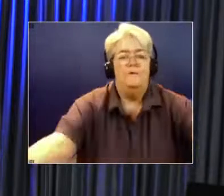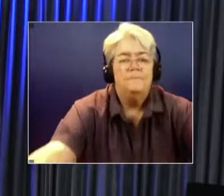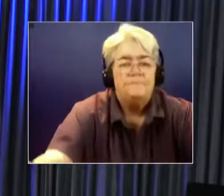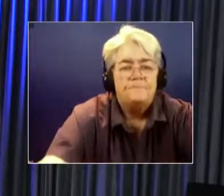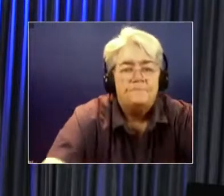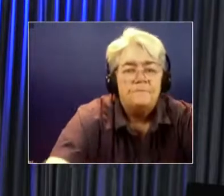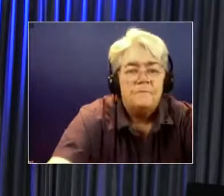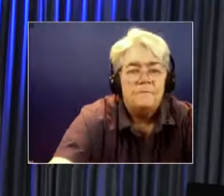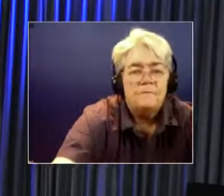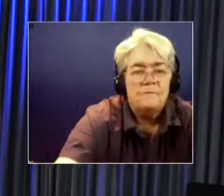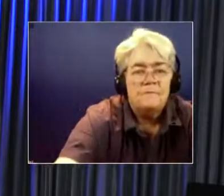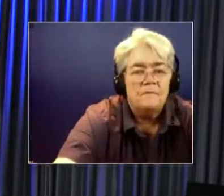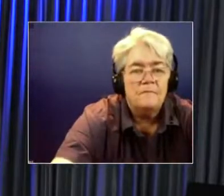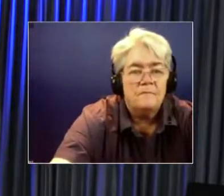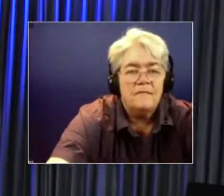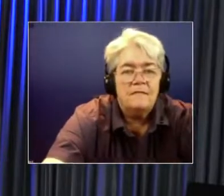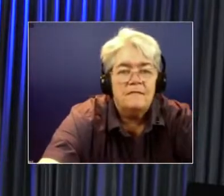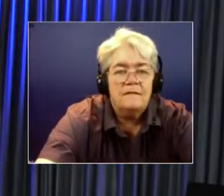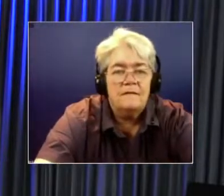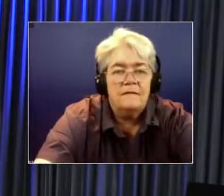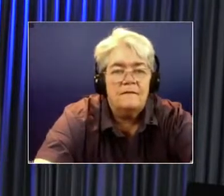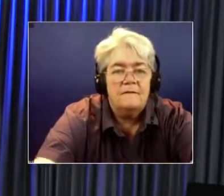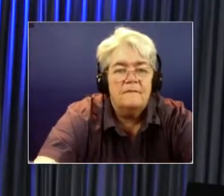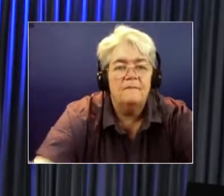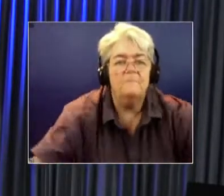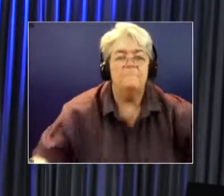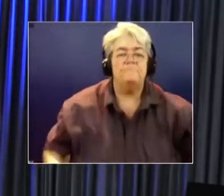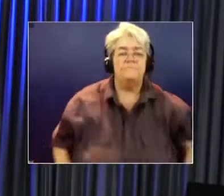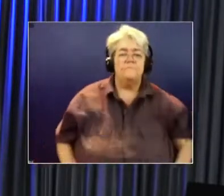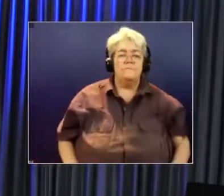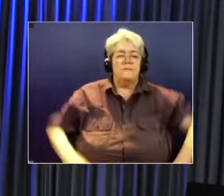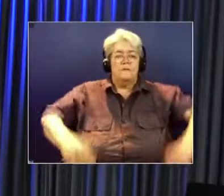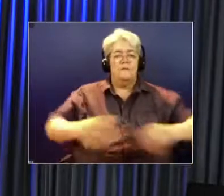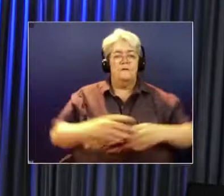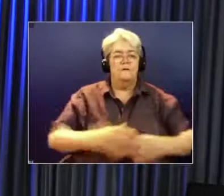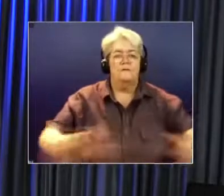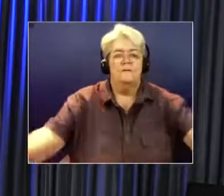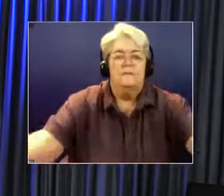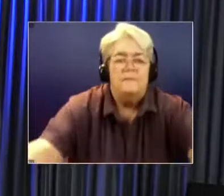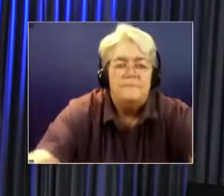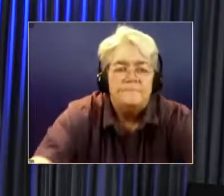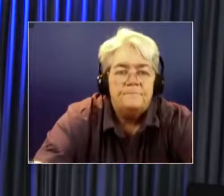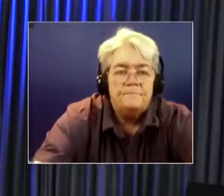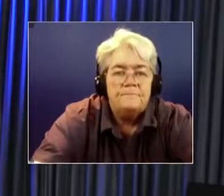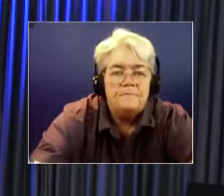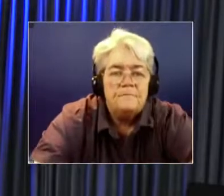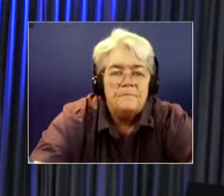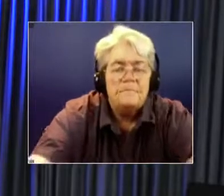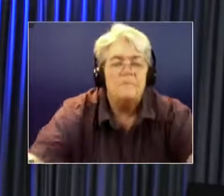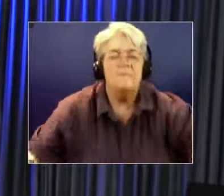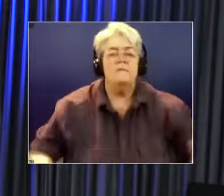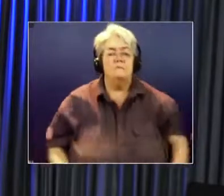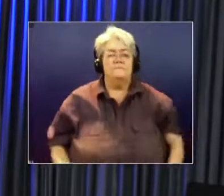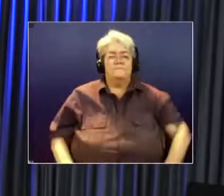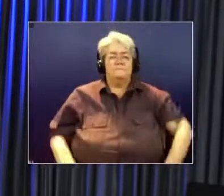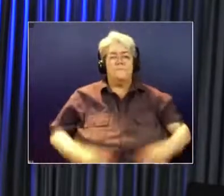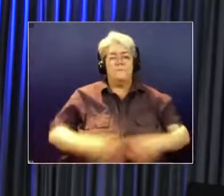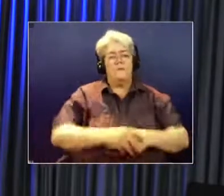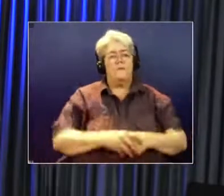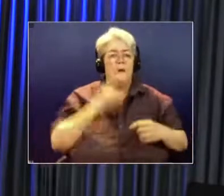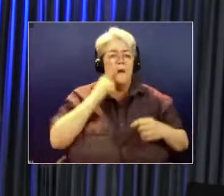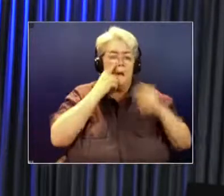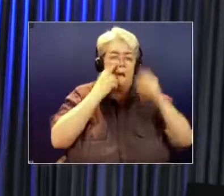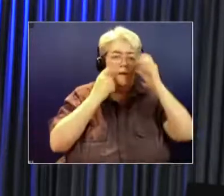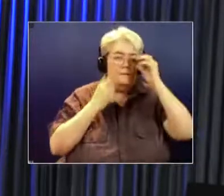just sit over here for a second, Okay. because what can happen is you can kind of get lost with the changes. So